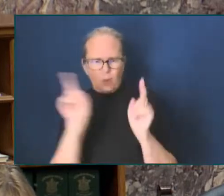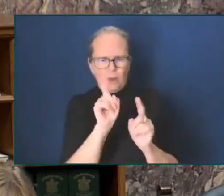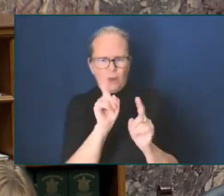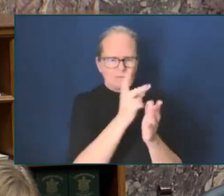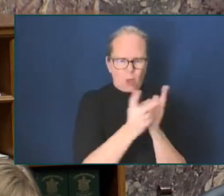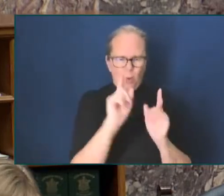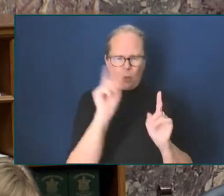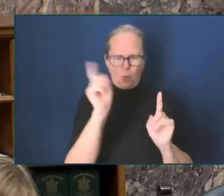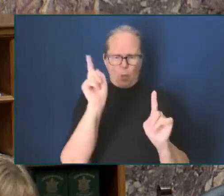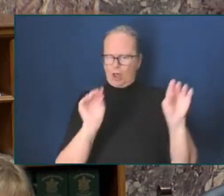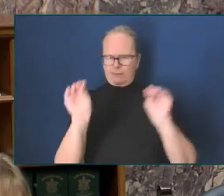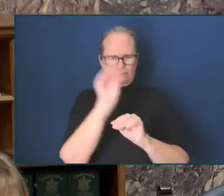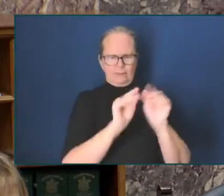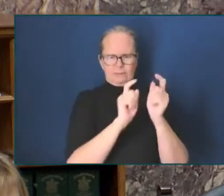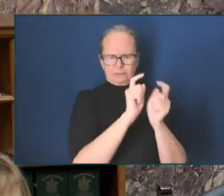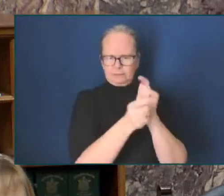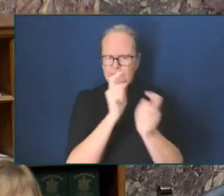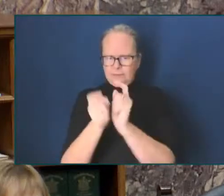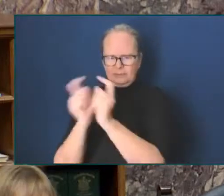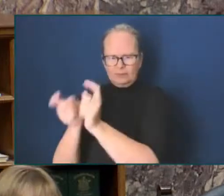deserve. Will the Premier do this?